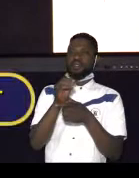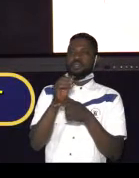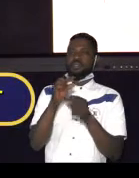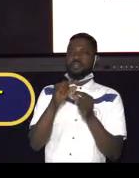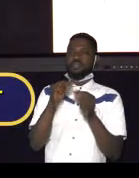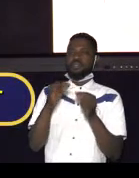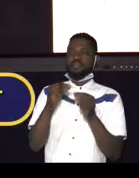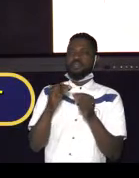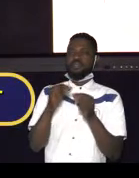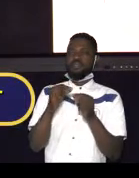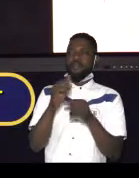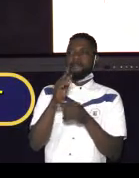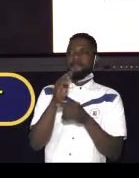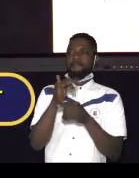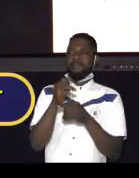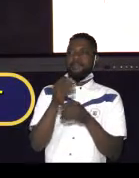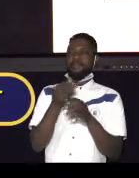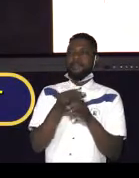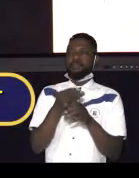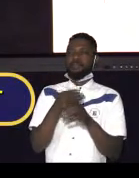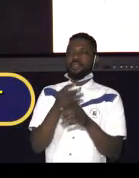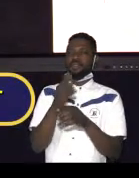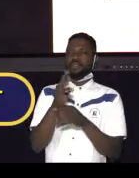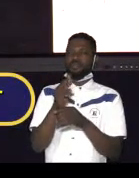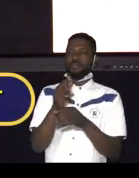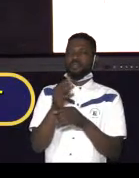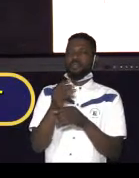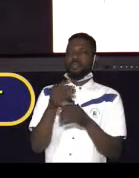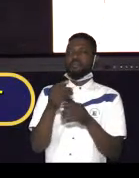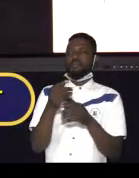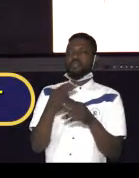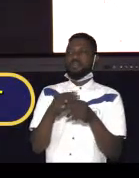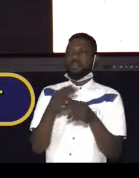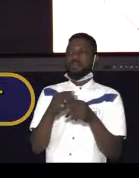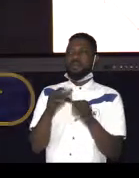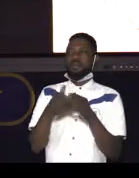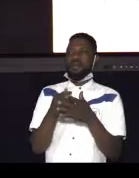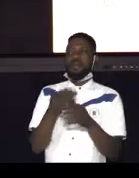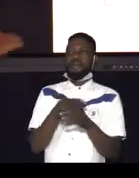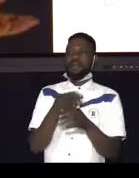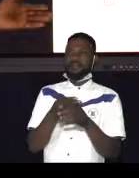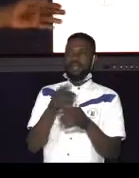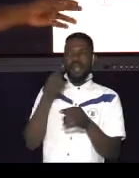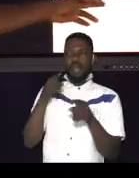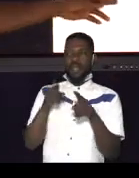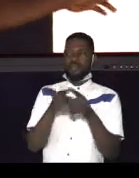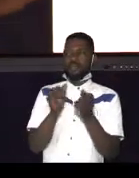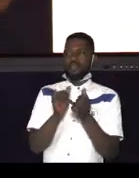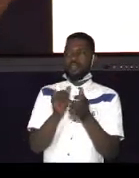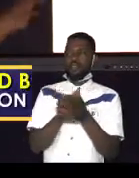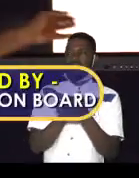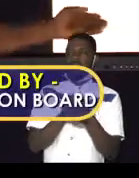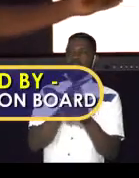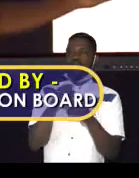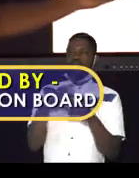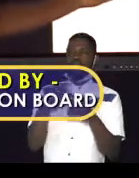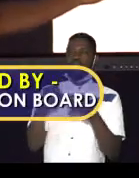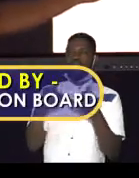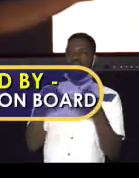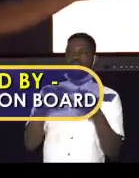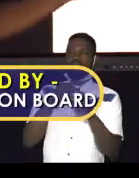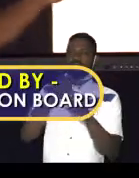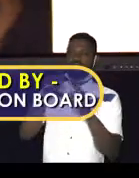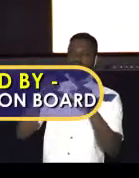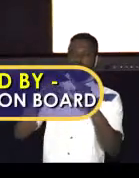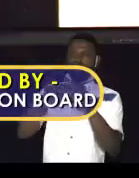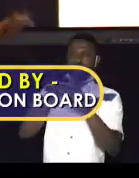360 degrees by mathematical convention. And that means that all mathematicians agree that when the line goes round and comes back to the